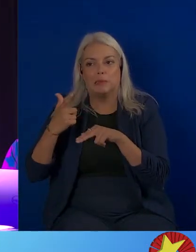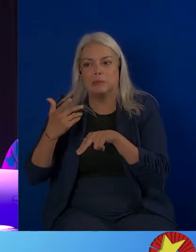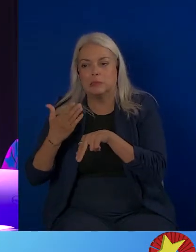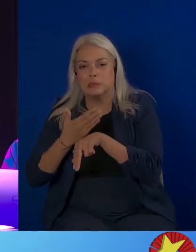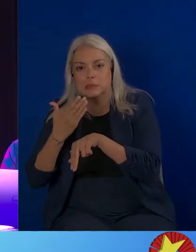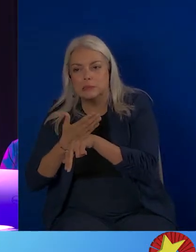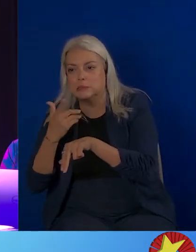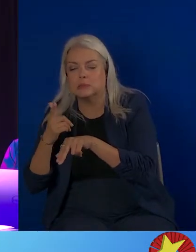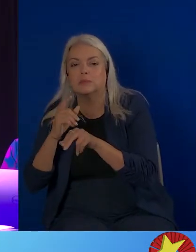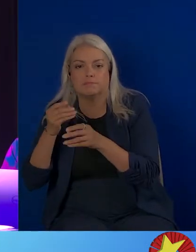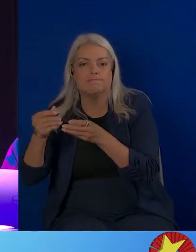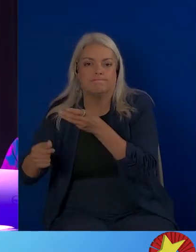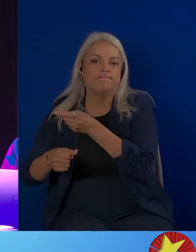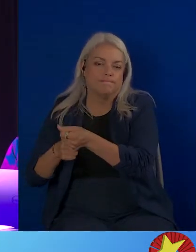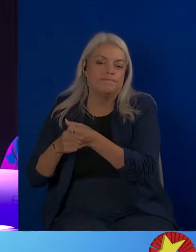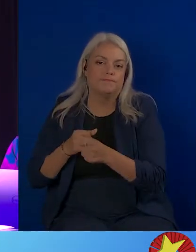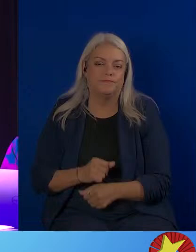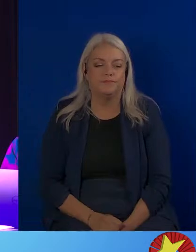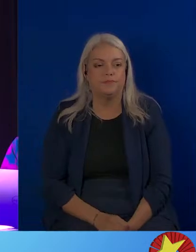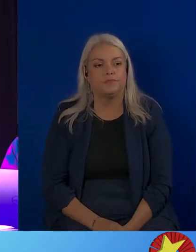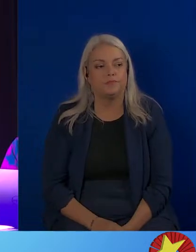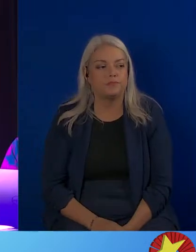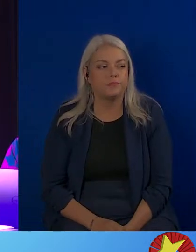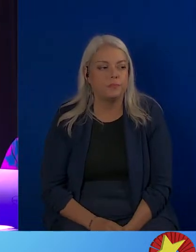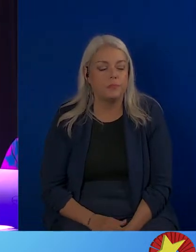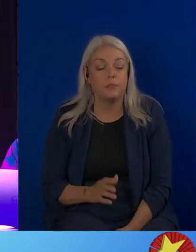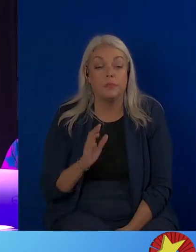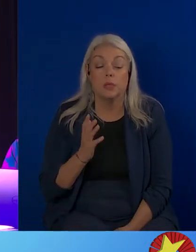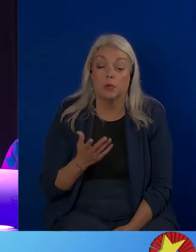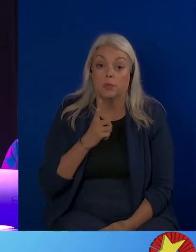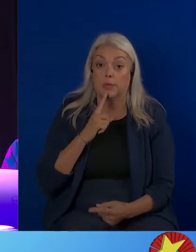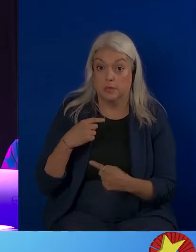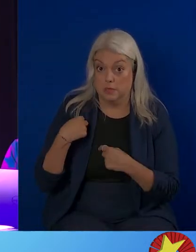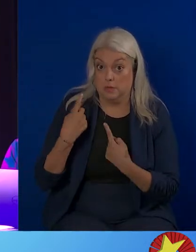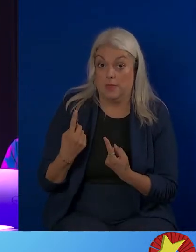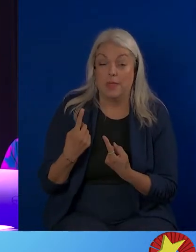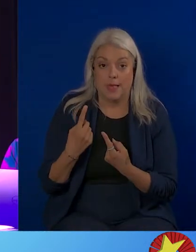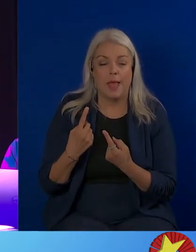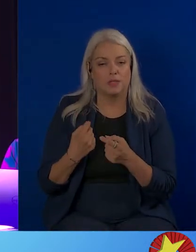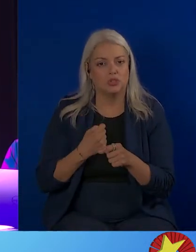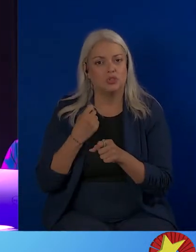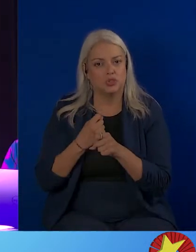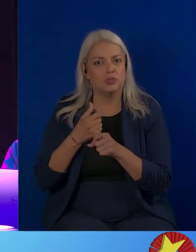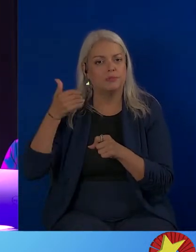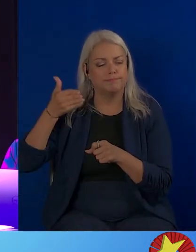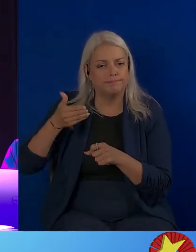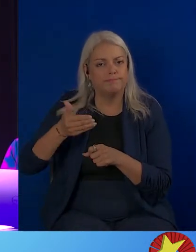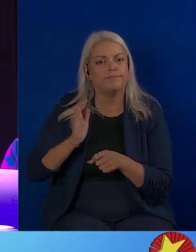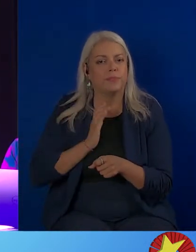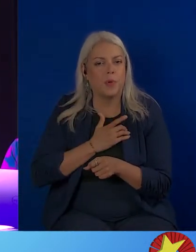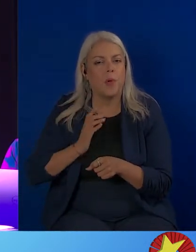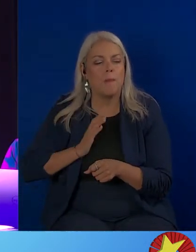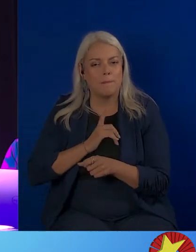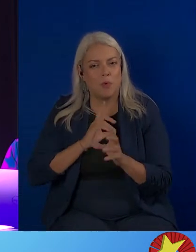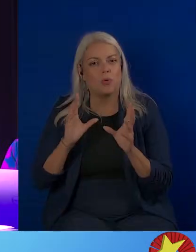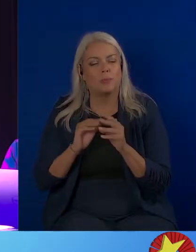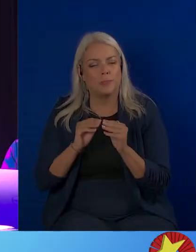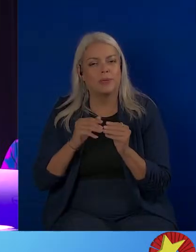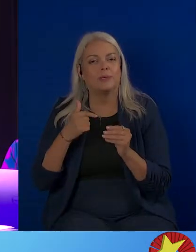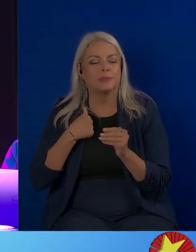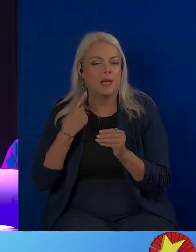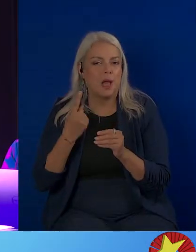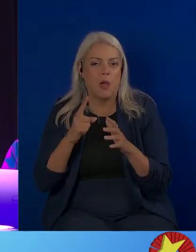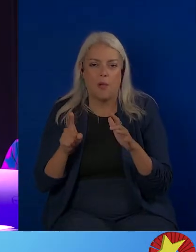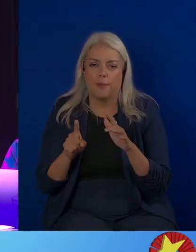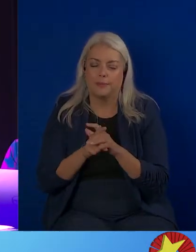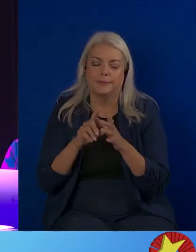state. Over the last year or so in our board meetings, you've heard me mention our financial